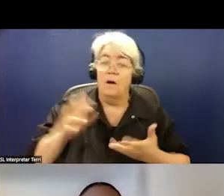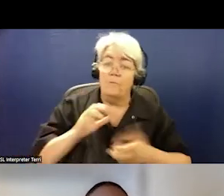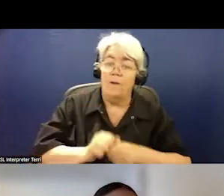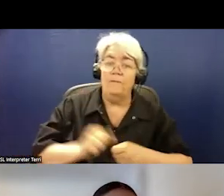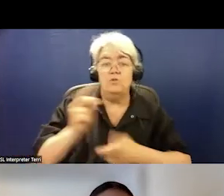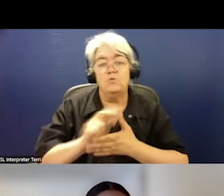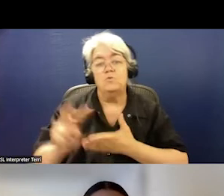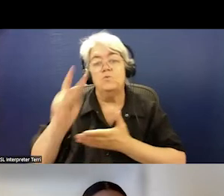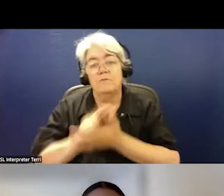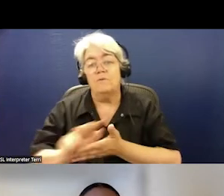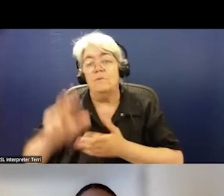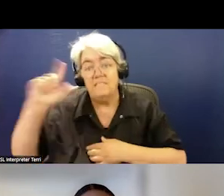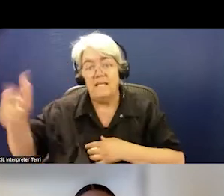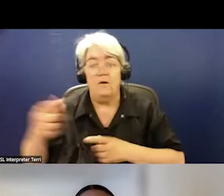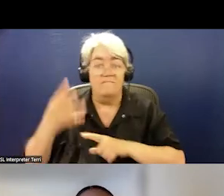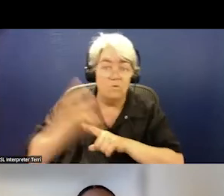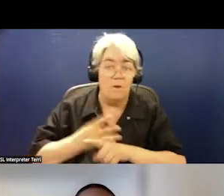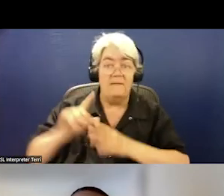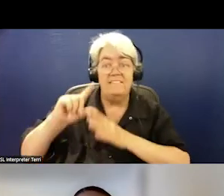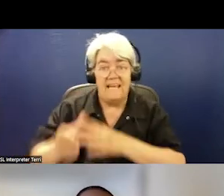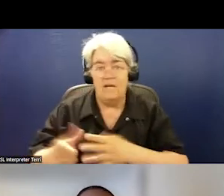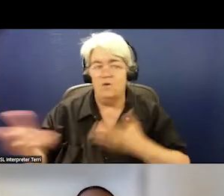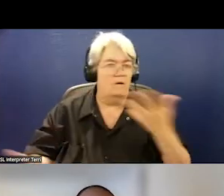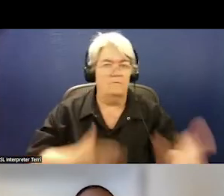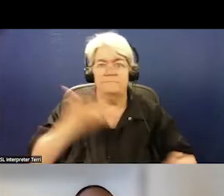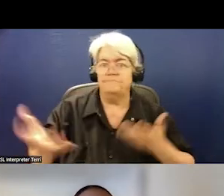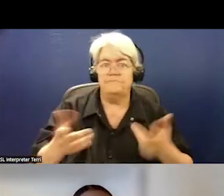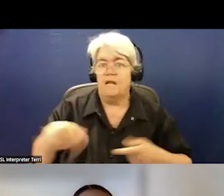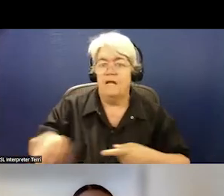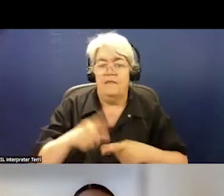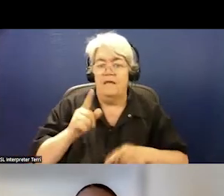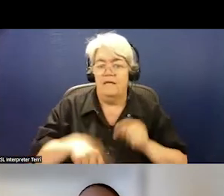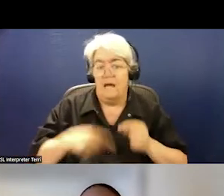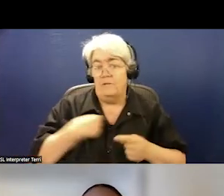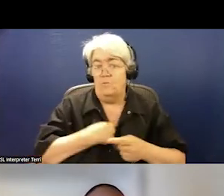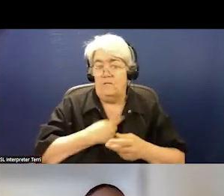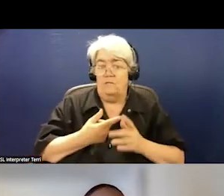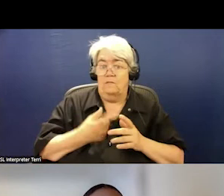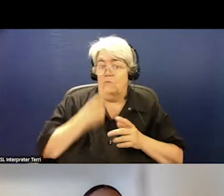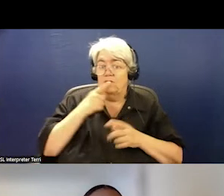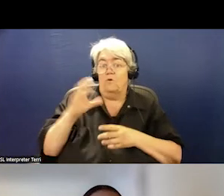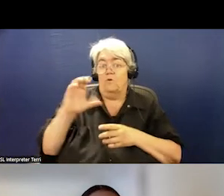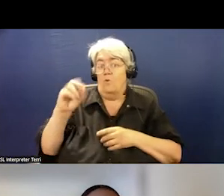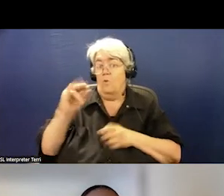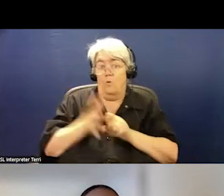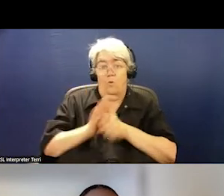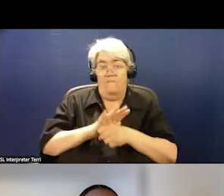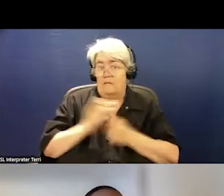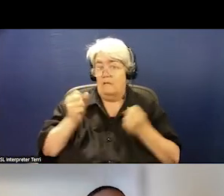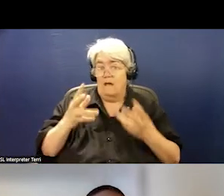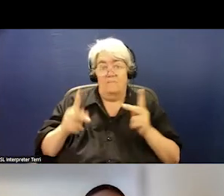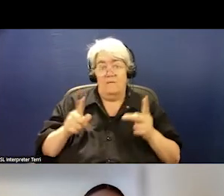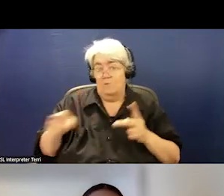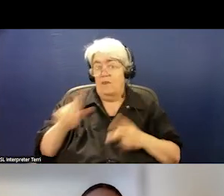or wait 4 months for the next appointment, especially how we saw during COVID. A lot of the patients and a lot of the clients were